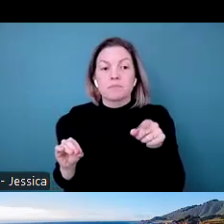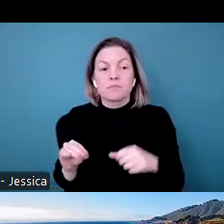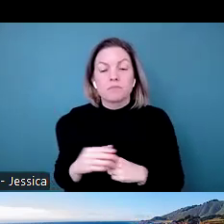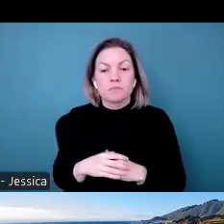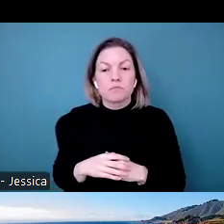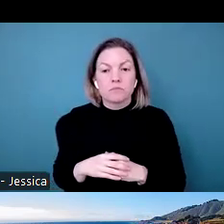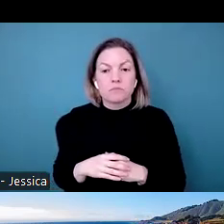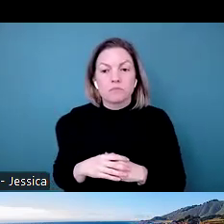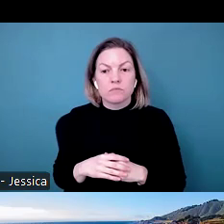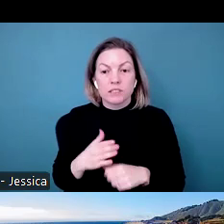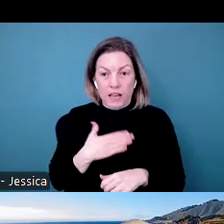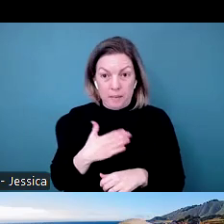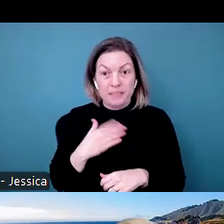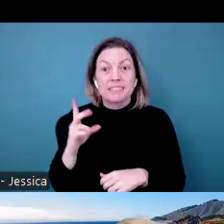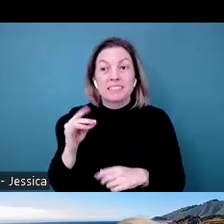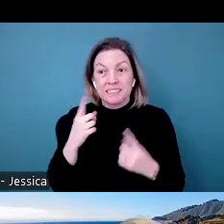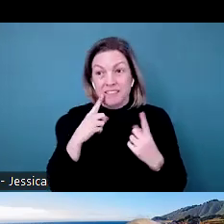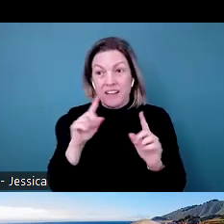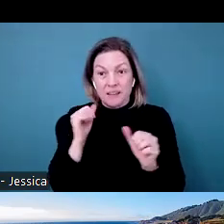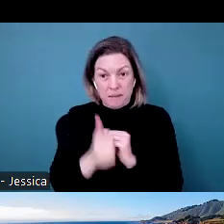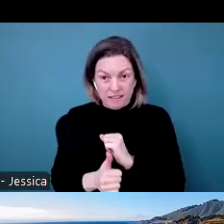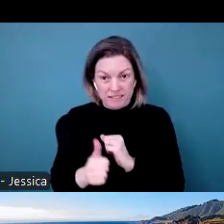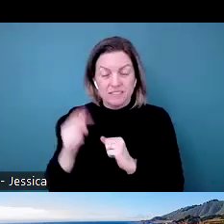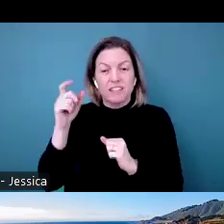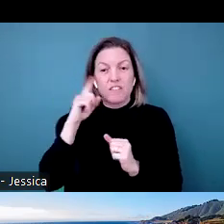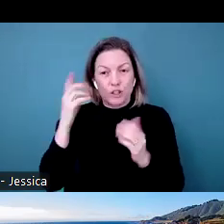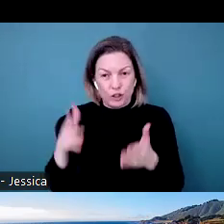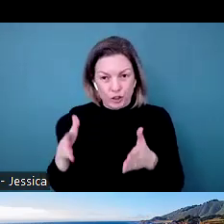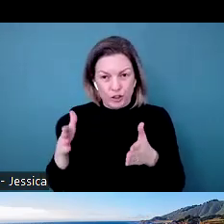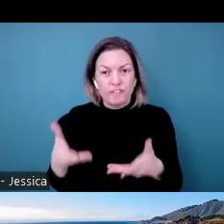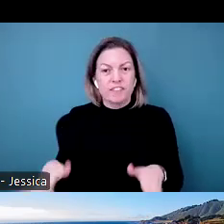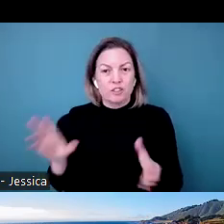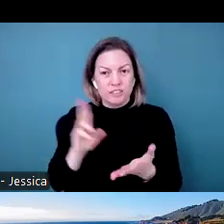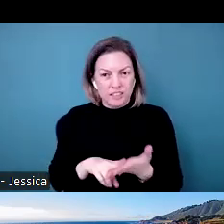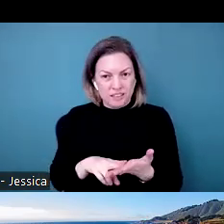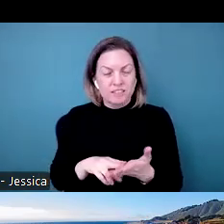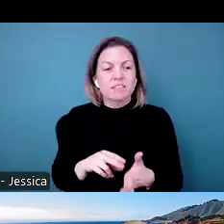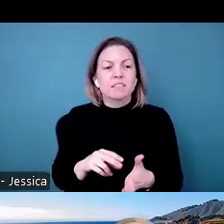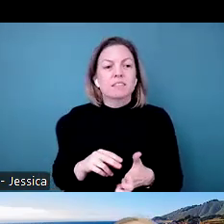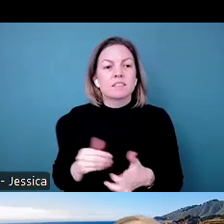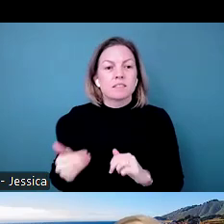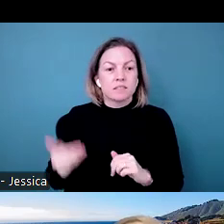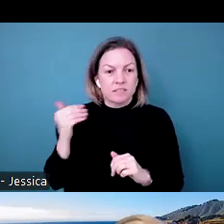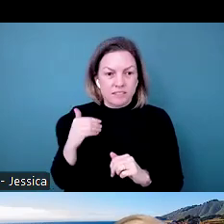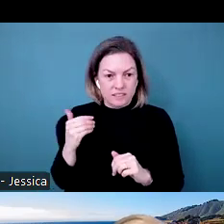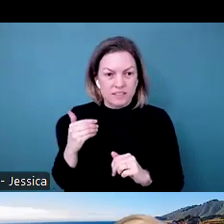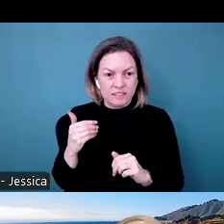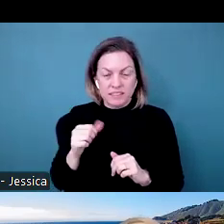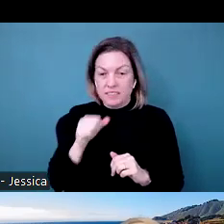we're really happy that it did finally pass and was signed by the governor. It made a run the previous session and